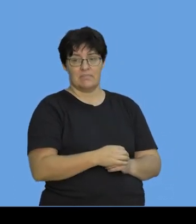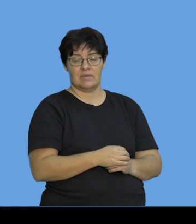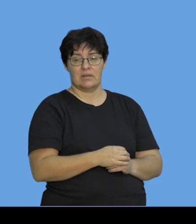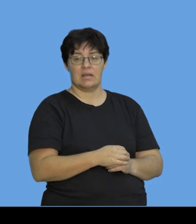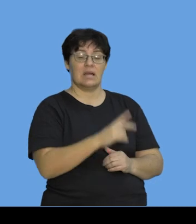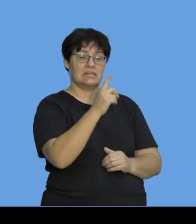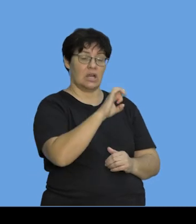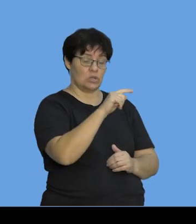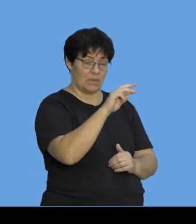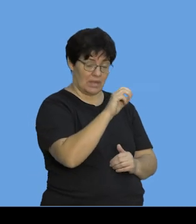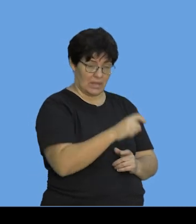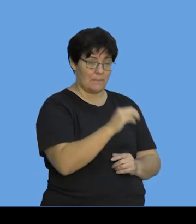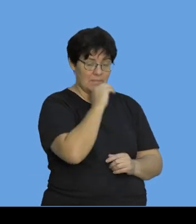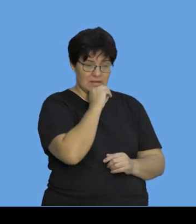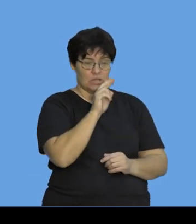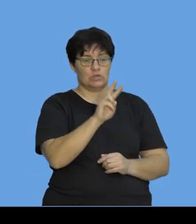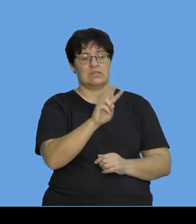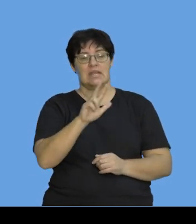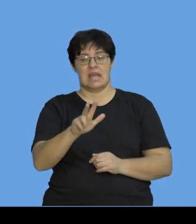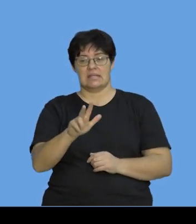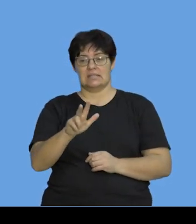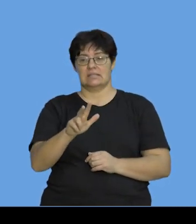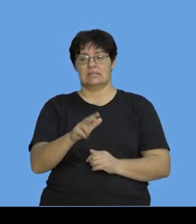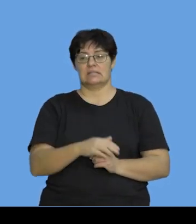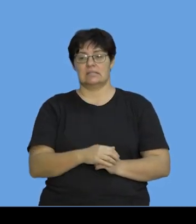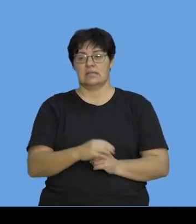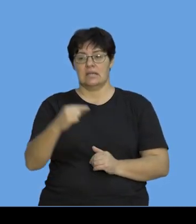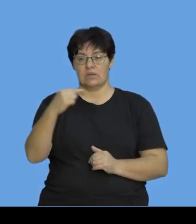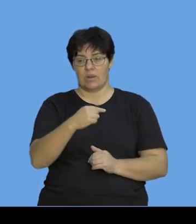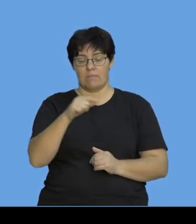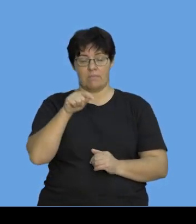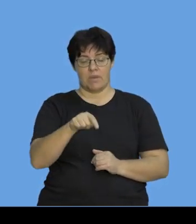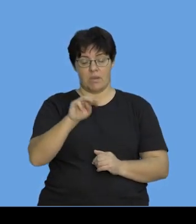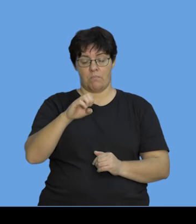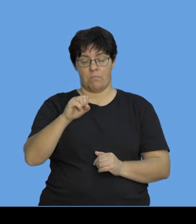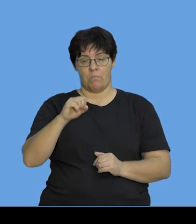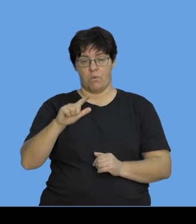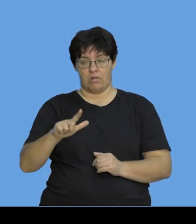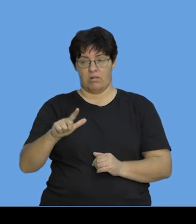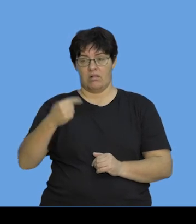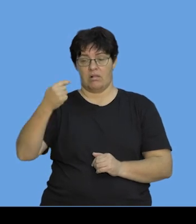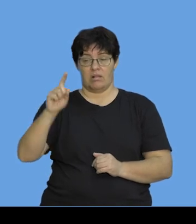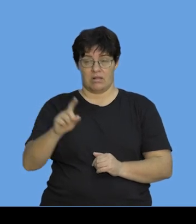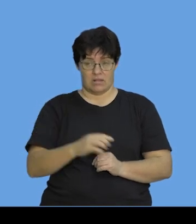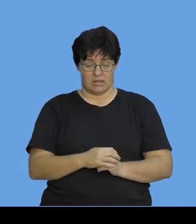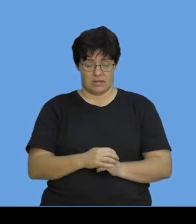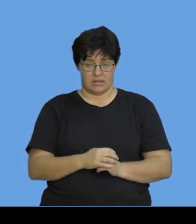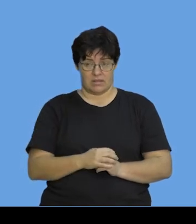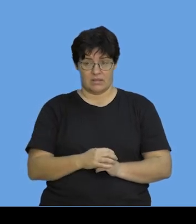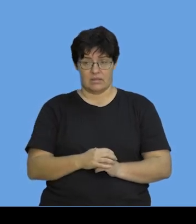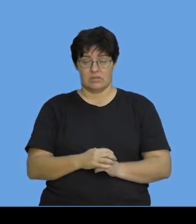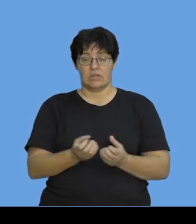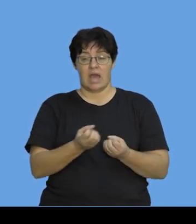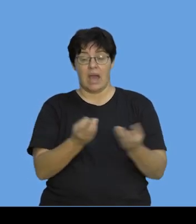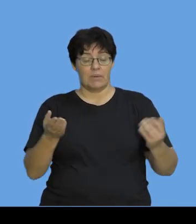This gives us 28 grams per mole, okay, from the periodic table of elements. So how many moles of nitrogen are present